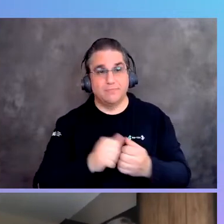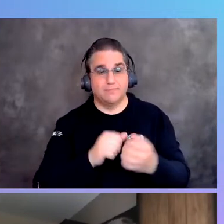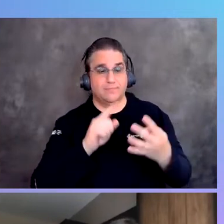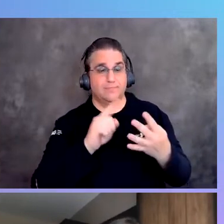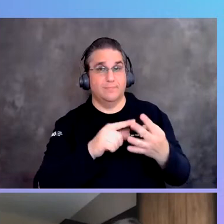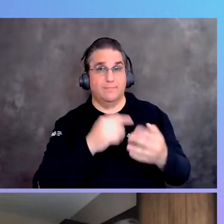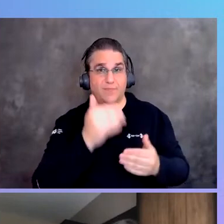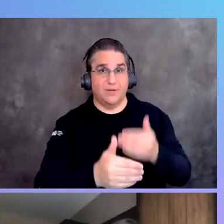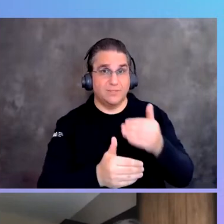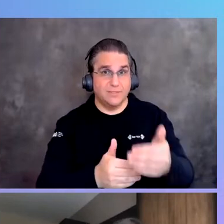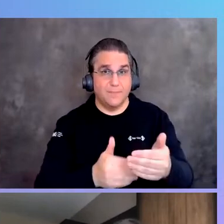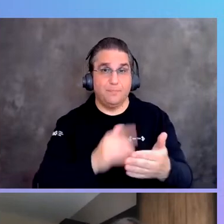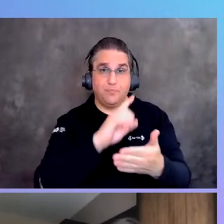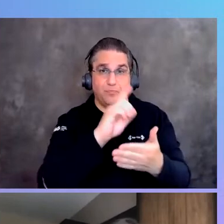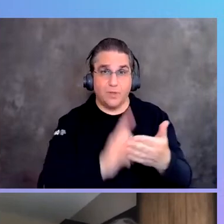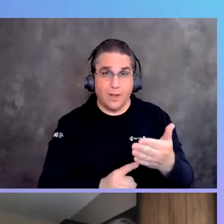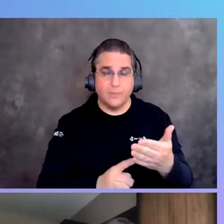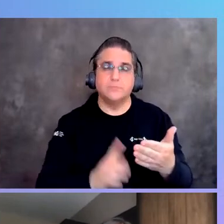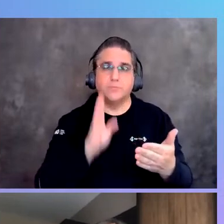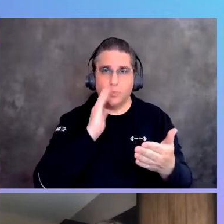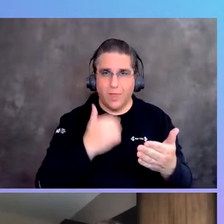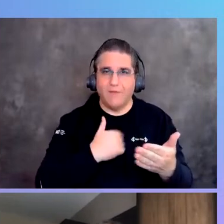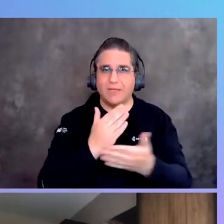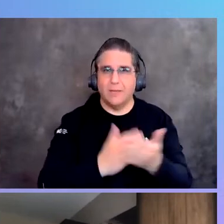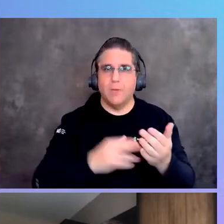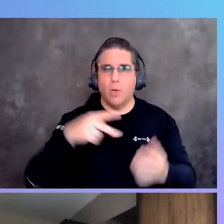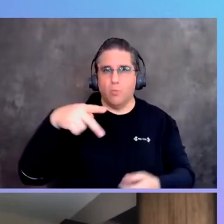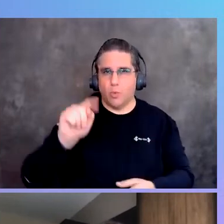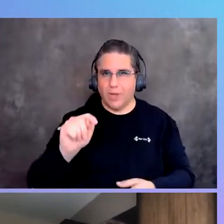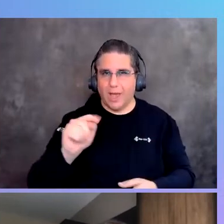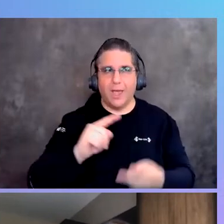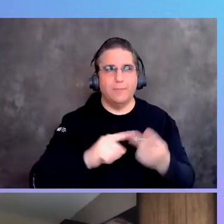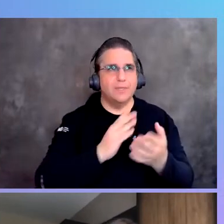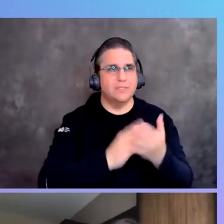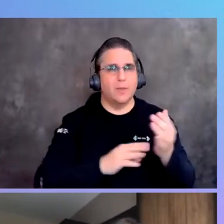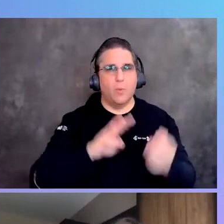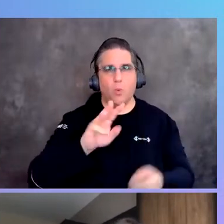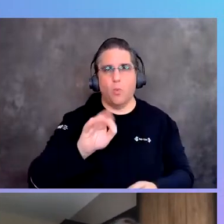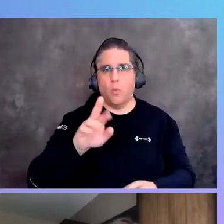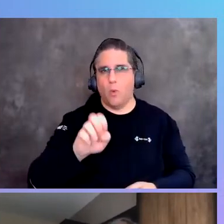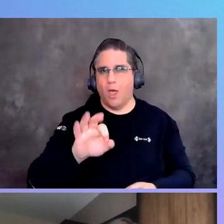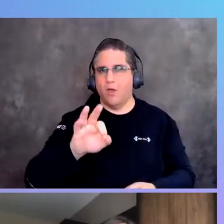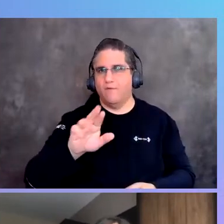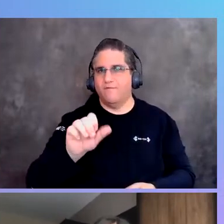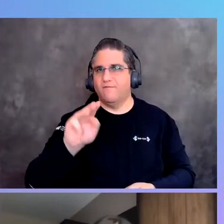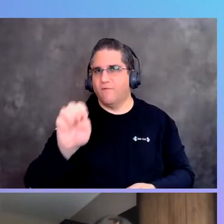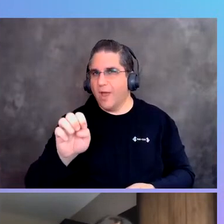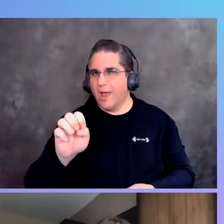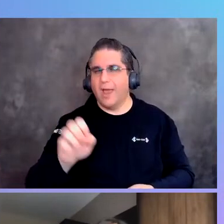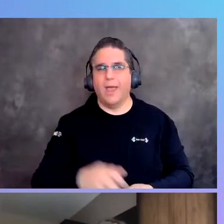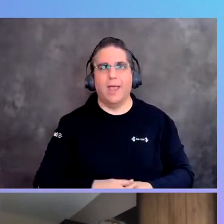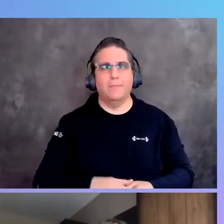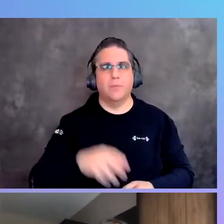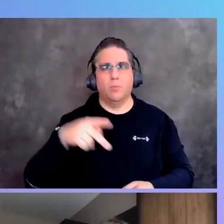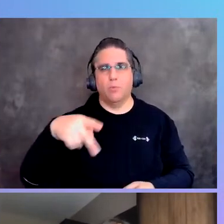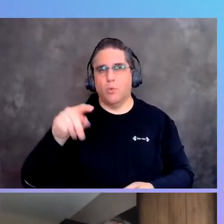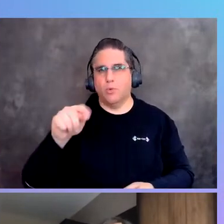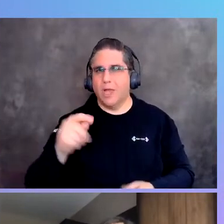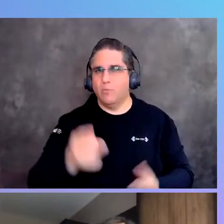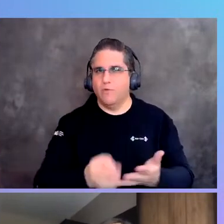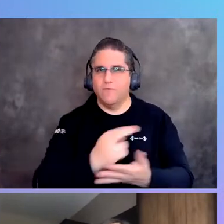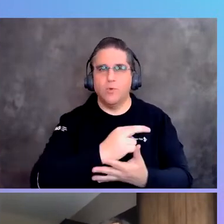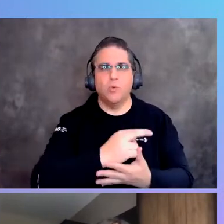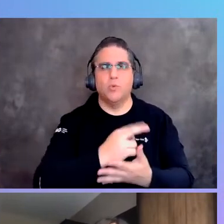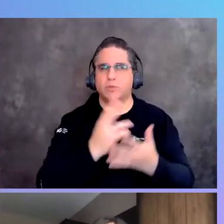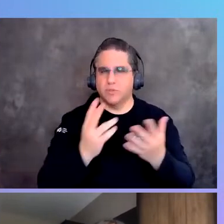have prototypes and wireframes, and you might be doing some wireframe prototype reviews. You